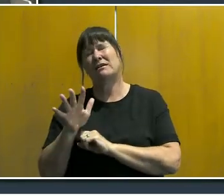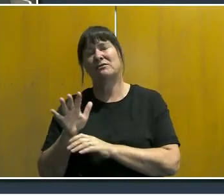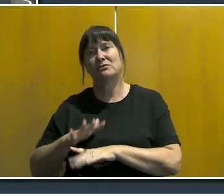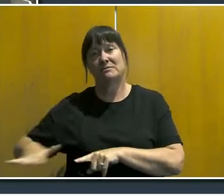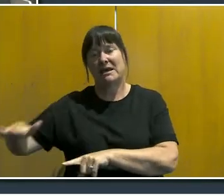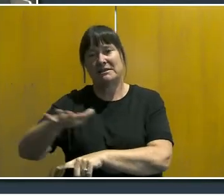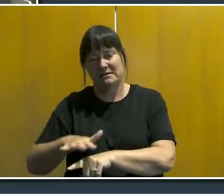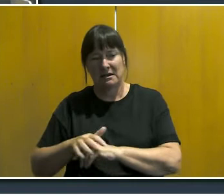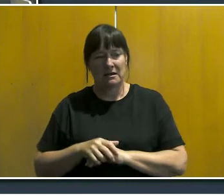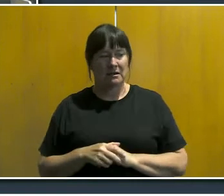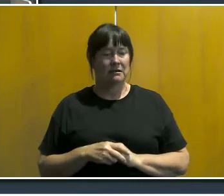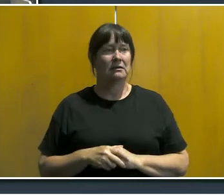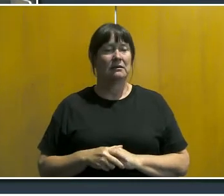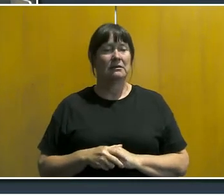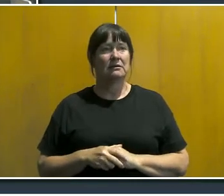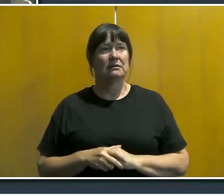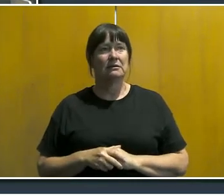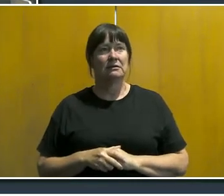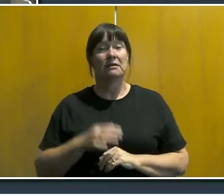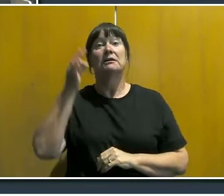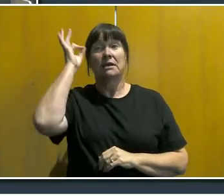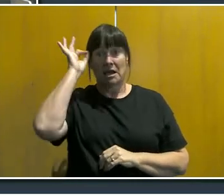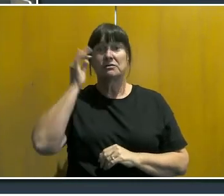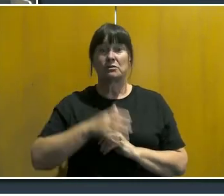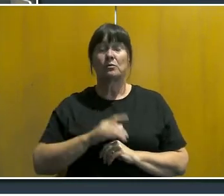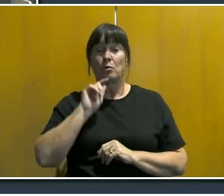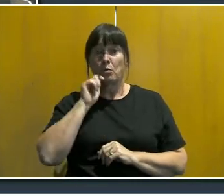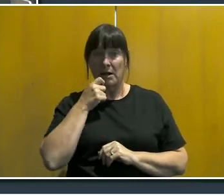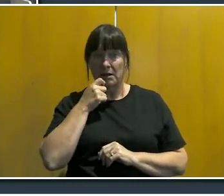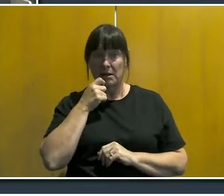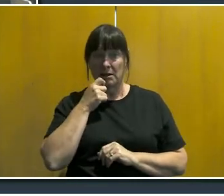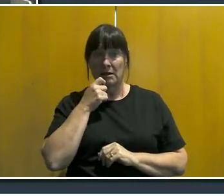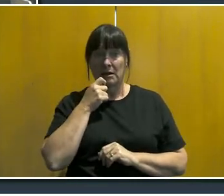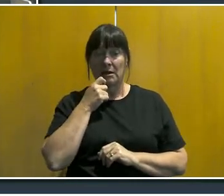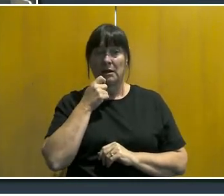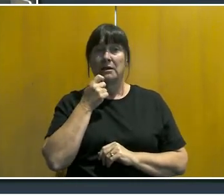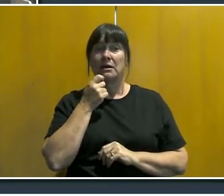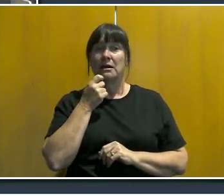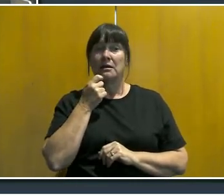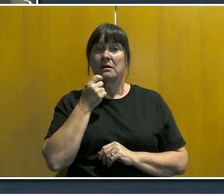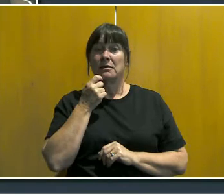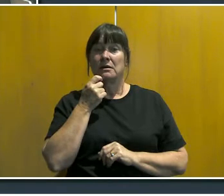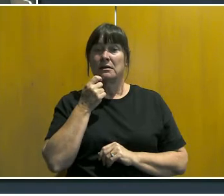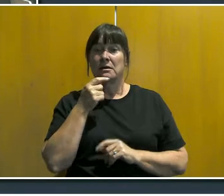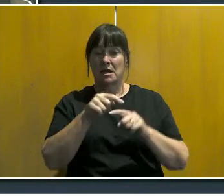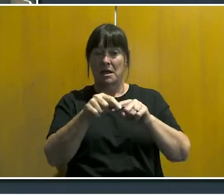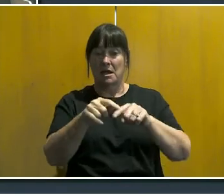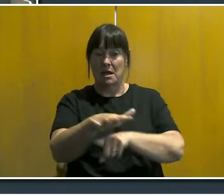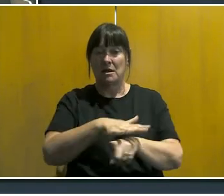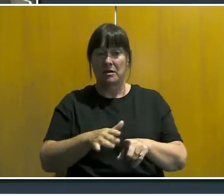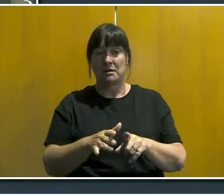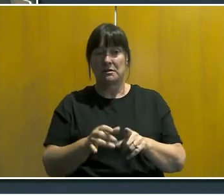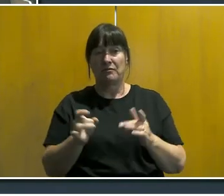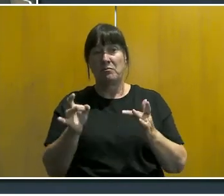space. It's certainly council's intention, like I'd mentioned to Debbie earlier, that areas of significant natural